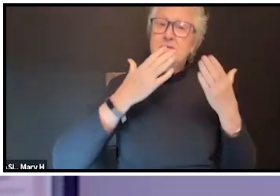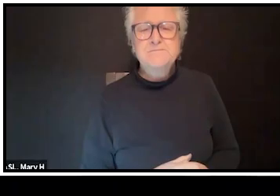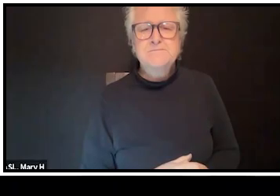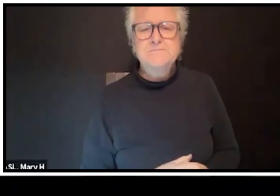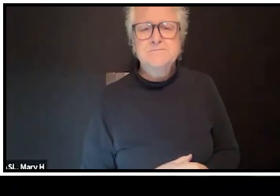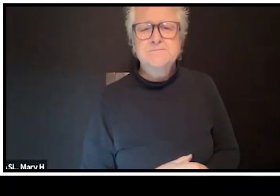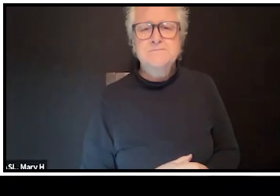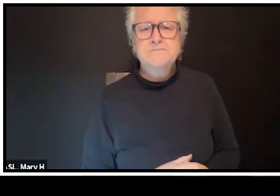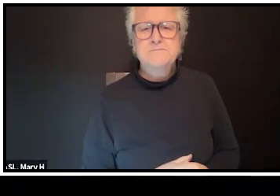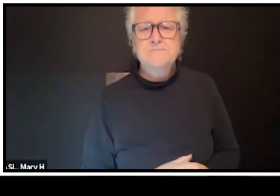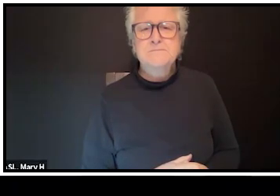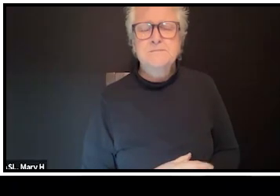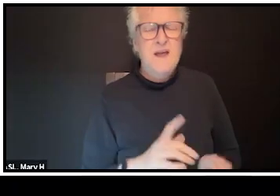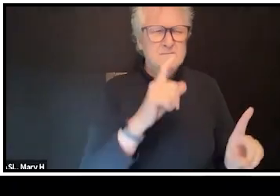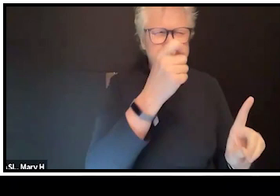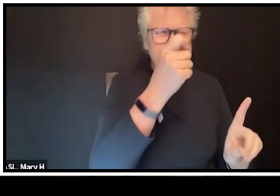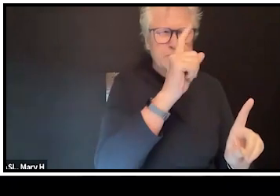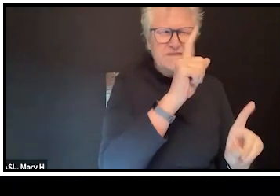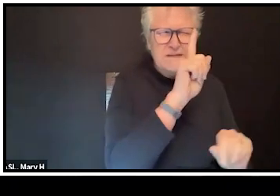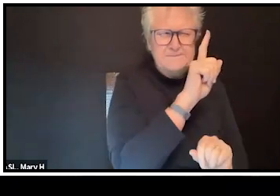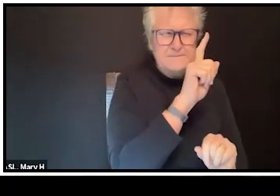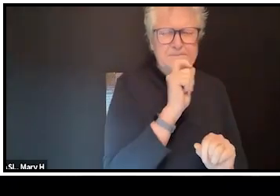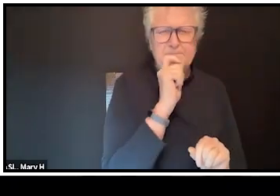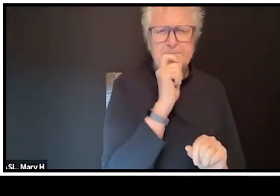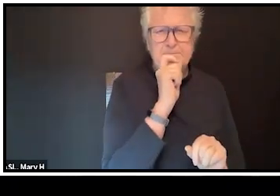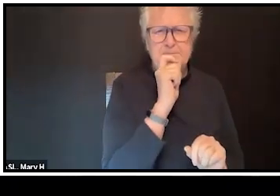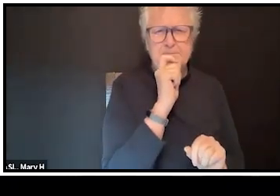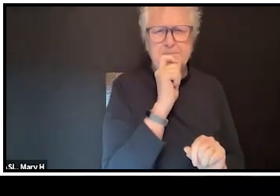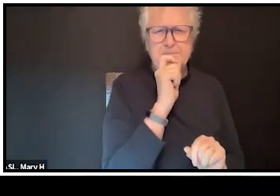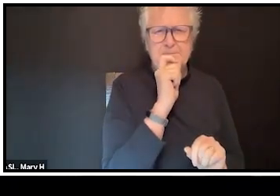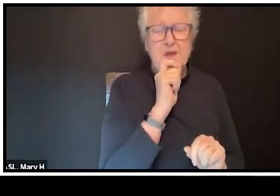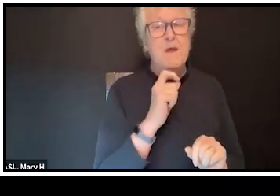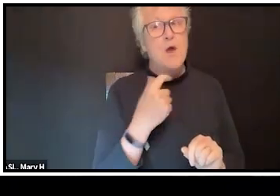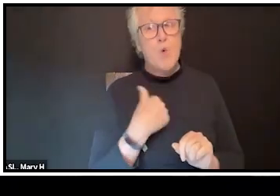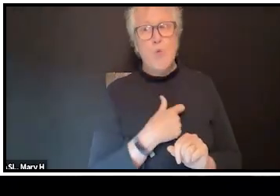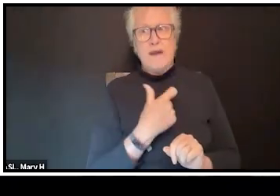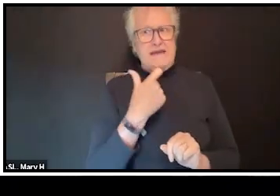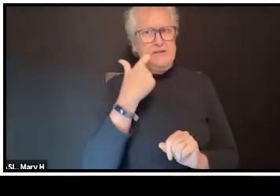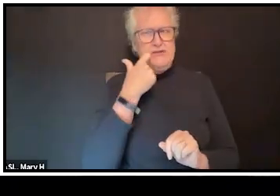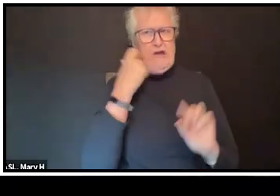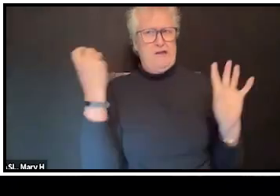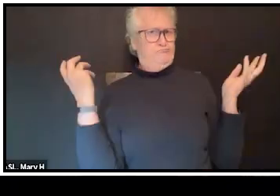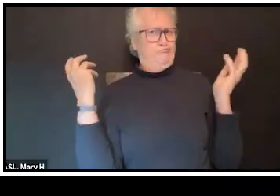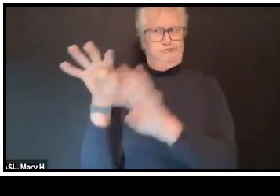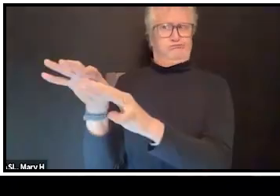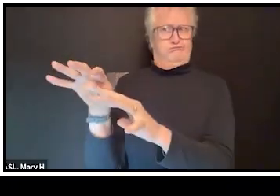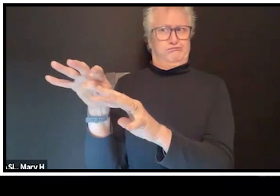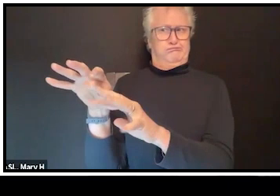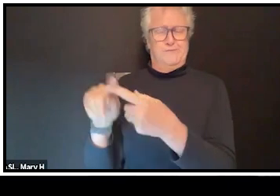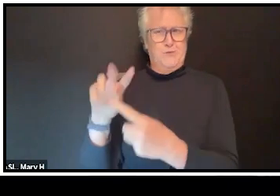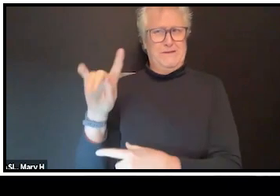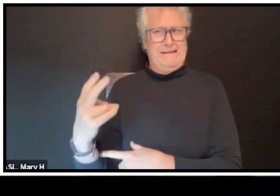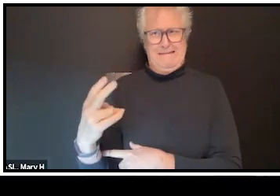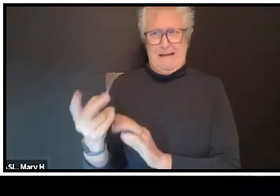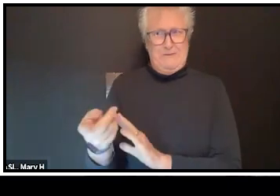Forum. Hold on. We just put Keith on the spot like 2 minutes ago in our previous meeting. Yeah,